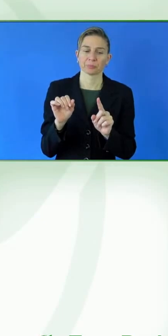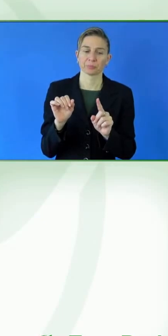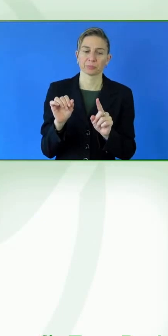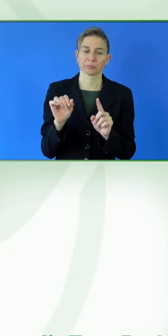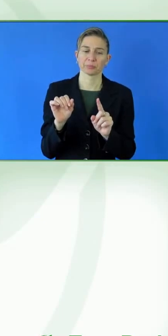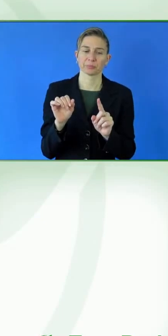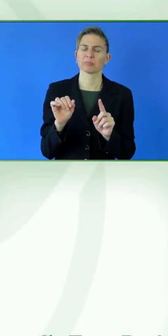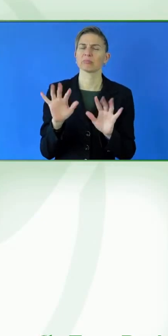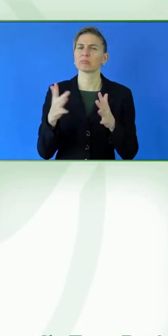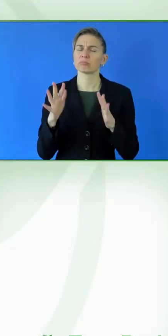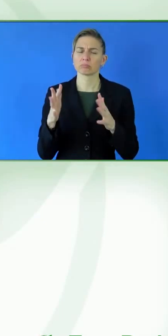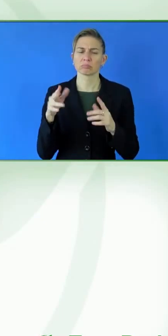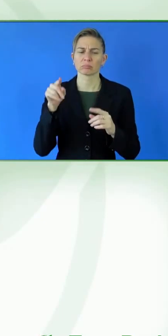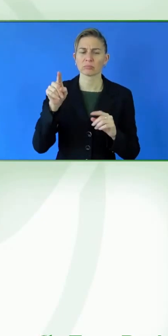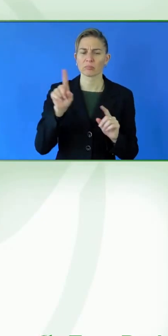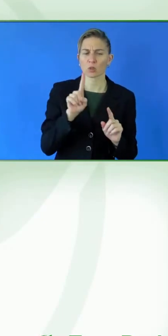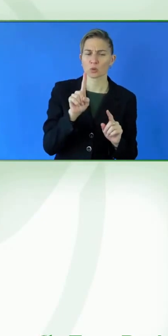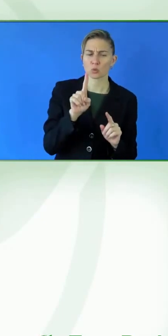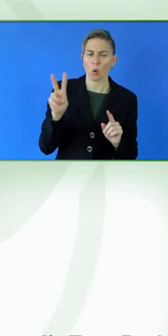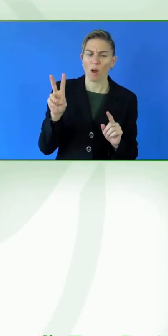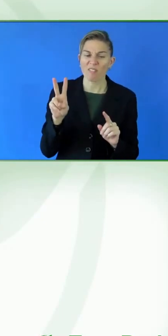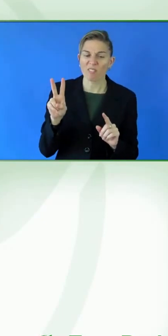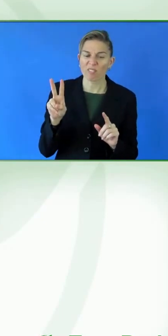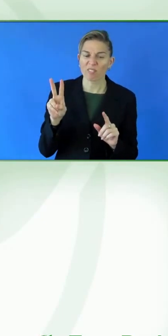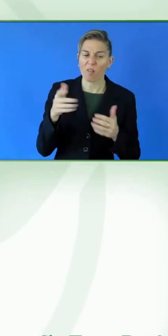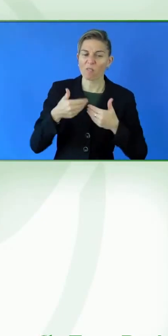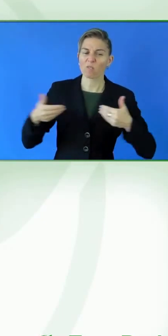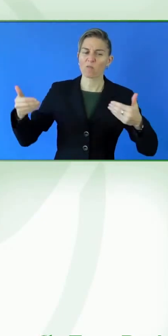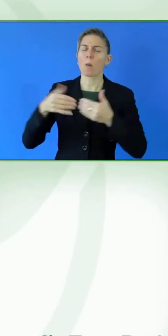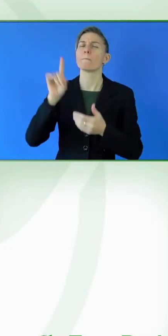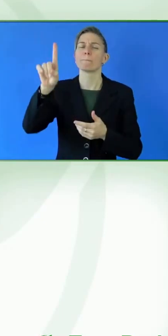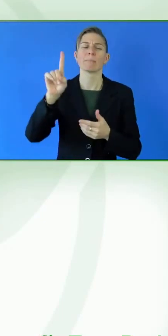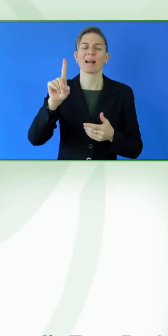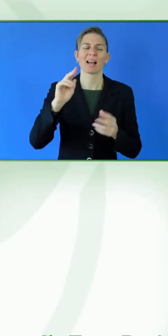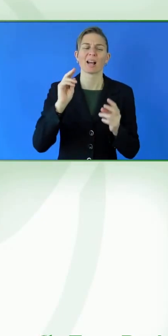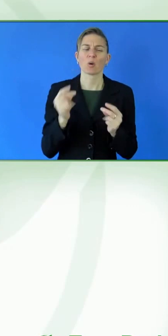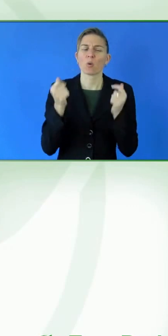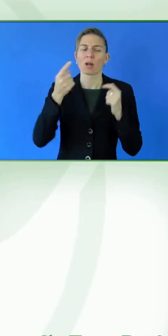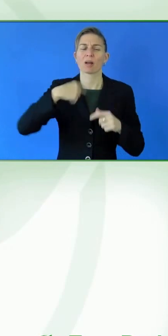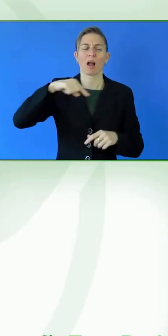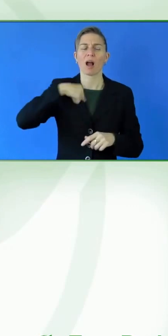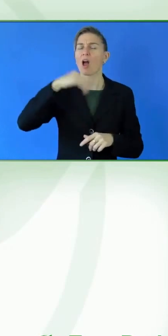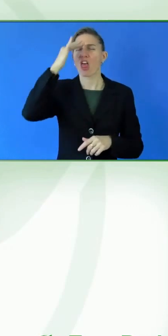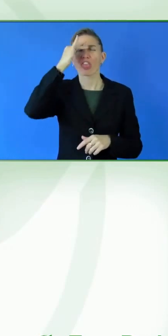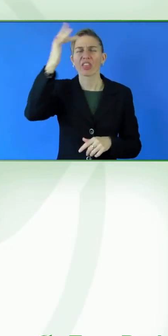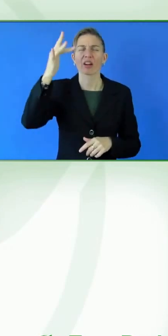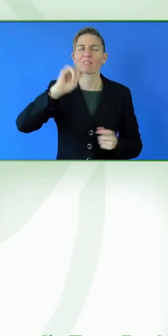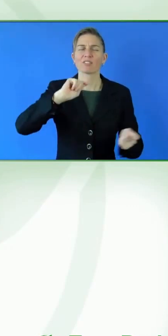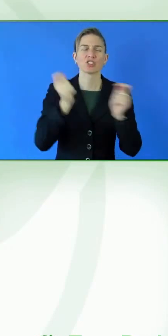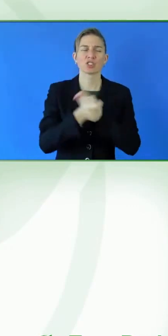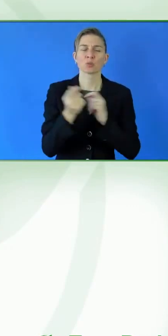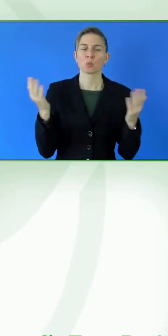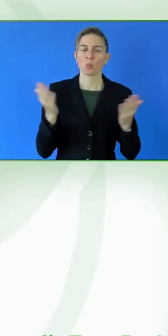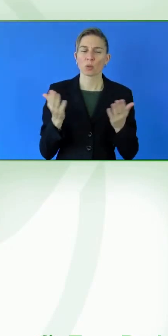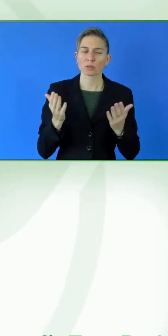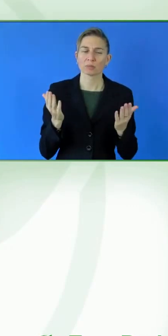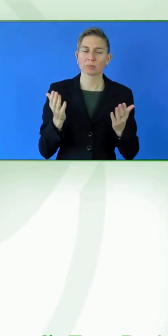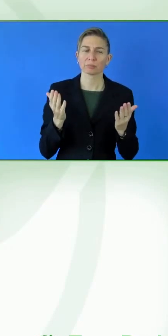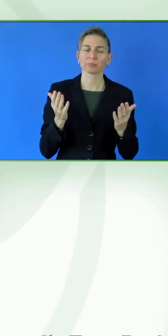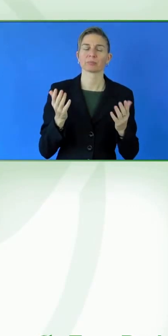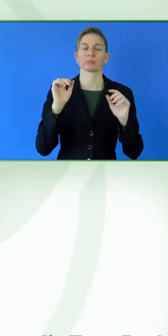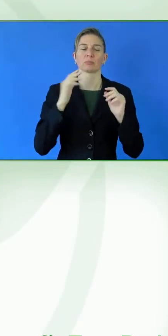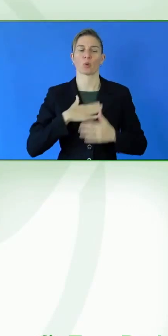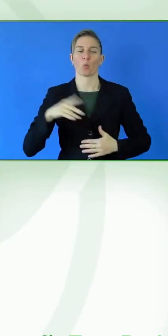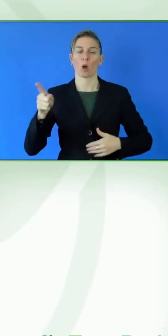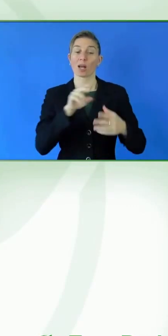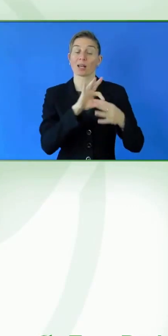in Poland. So, very quickly, our theory of change is to set the agenda through engagement and advocacy, to